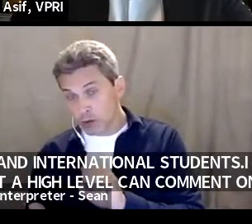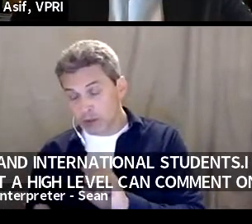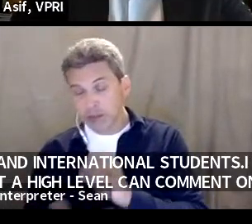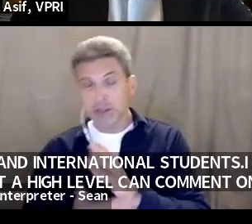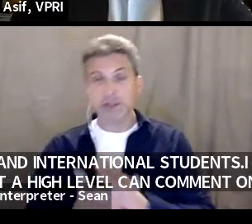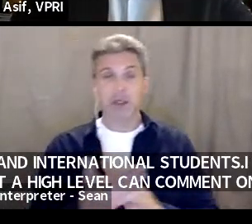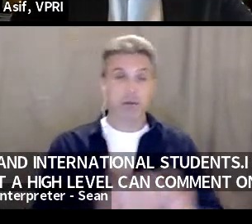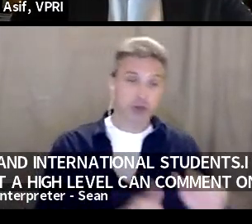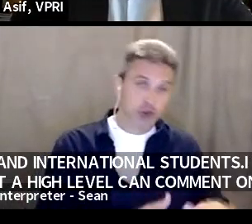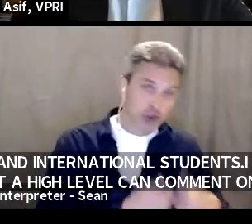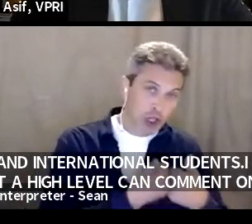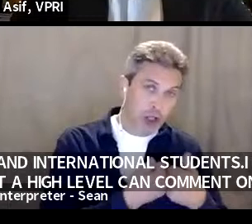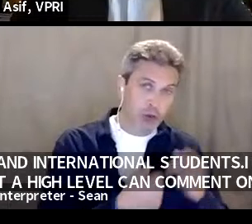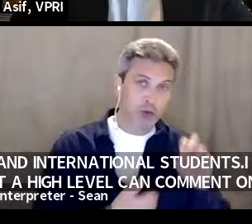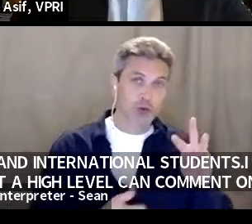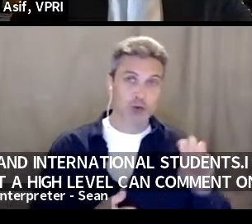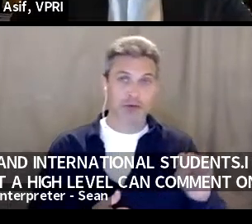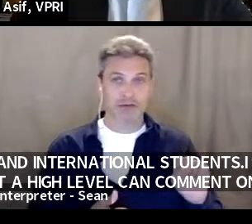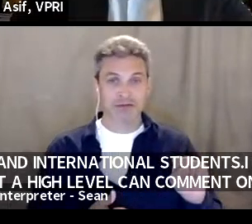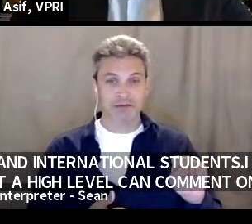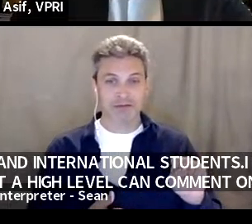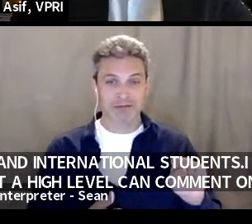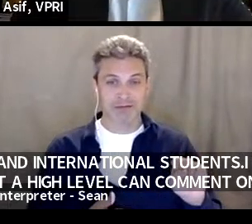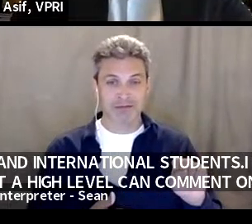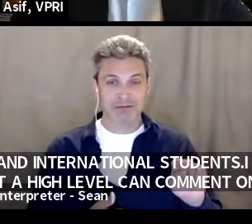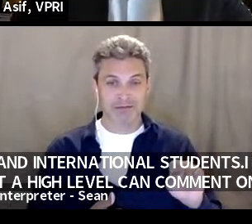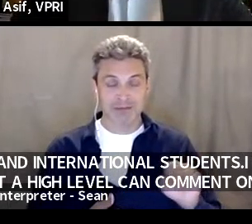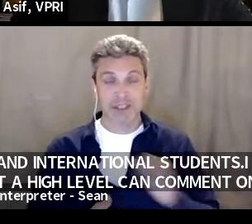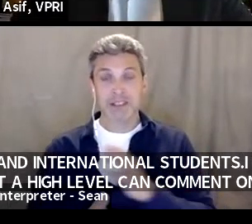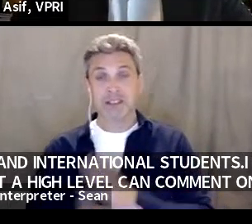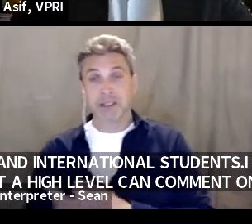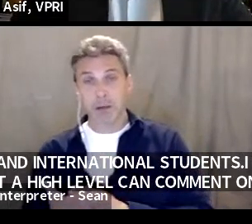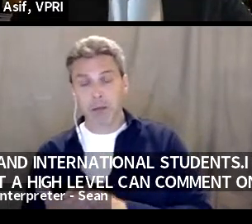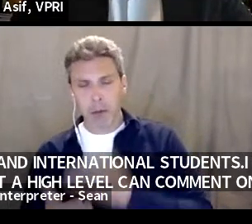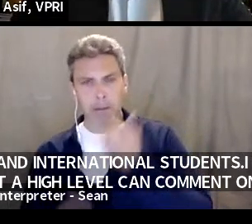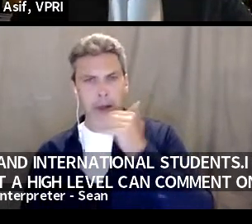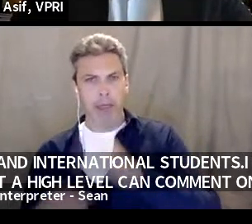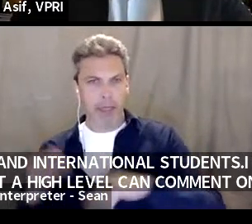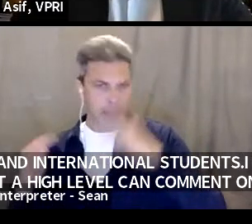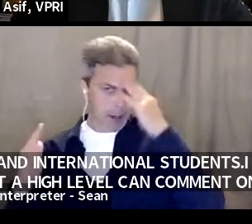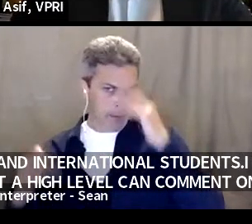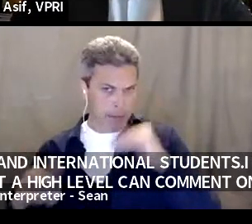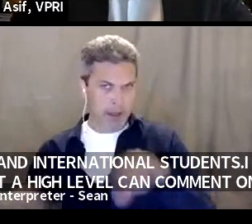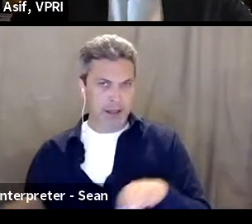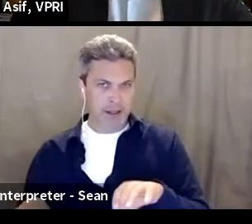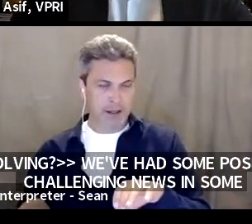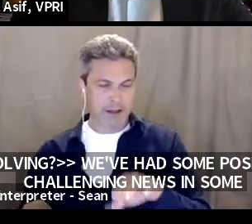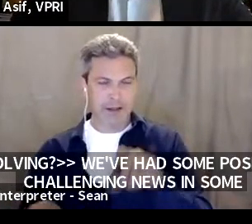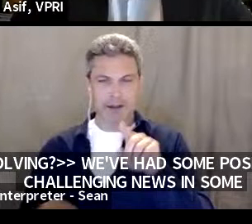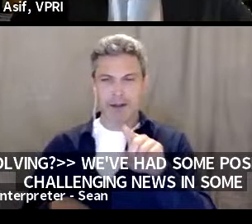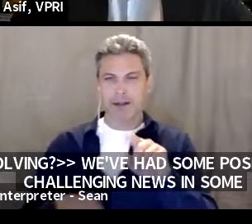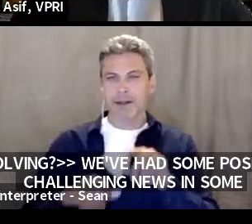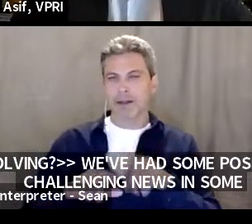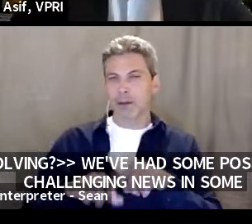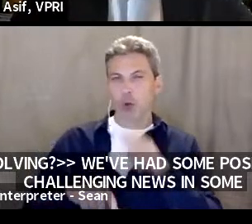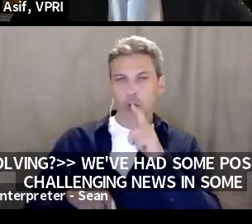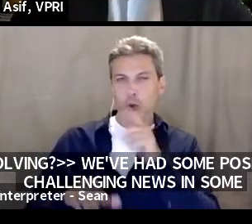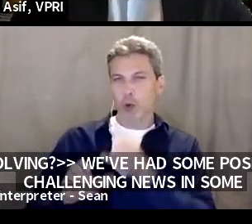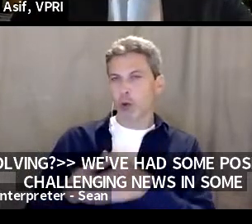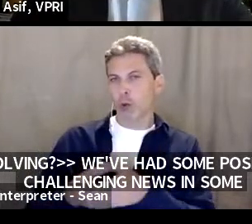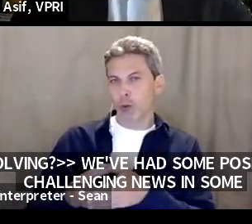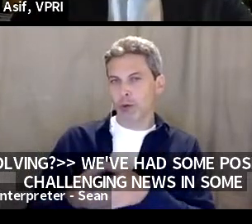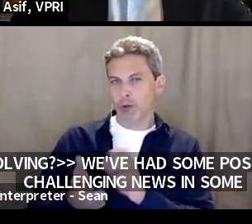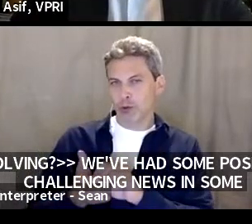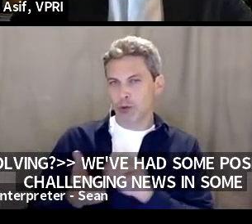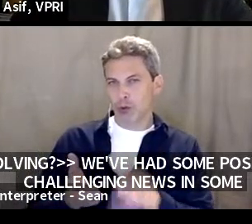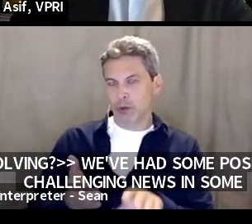some cases where enrollment has been better than expected, depending on the student group that we're talking about, in some cases challenging. I will say